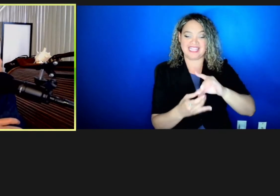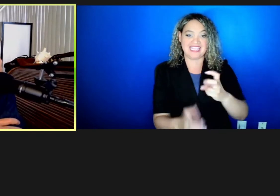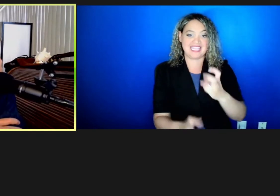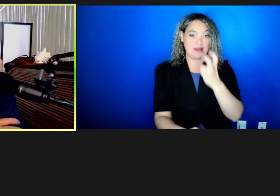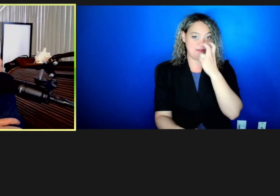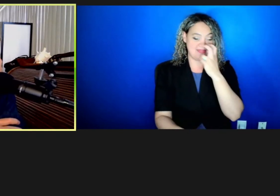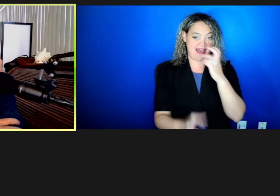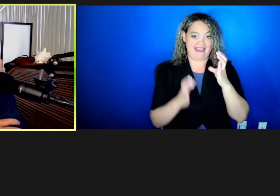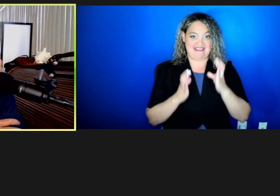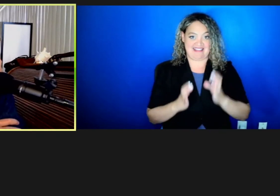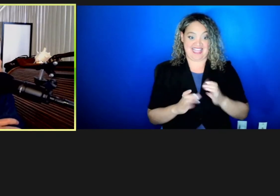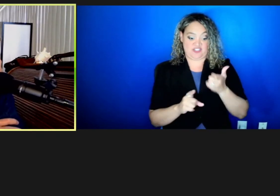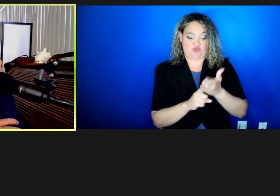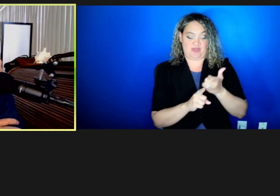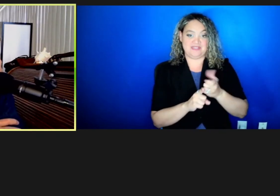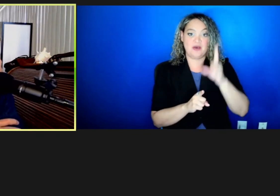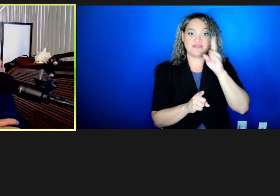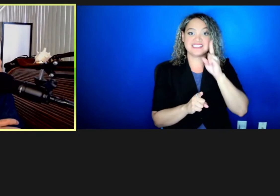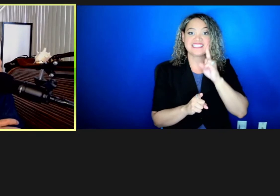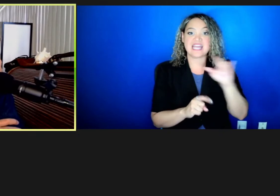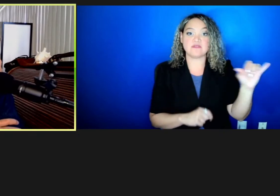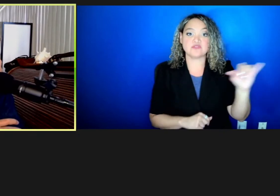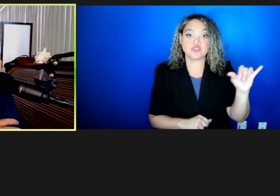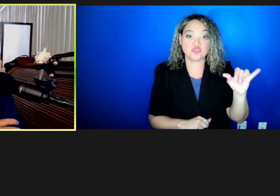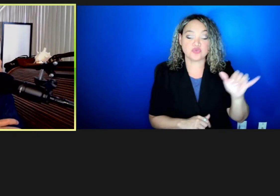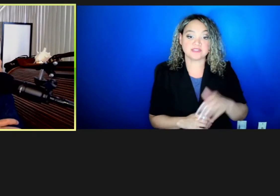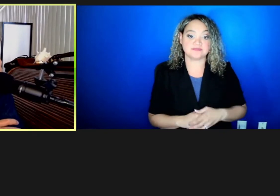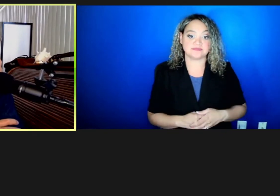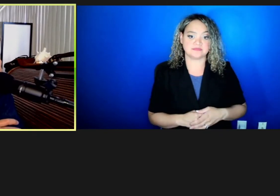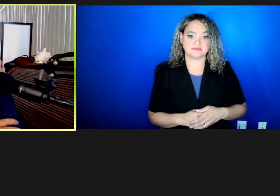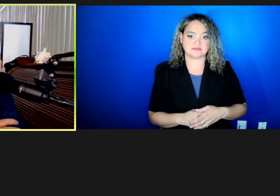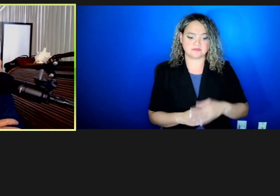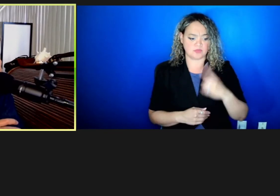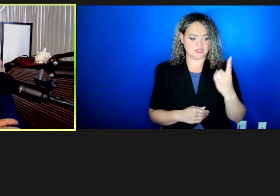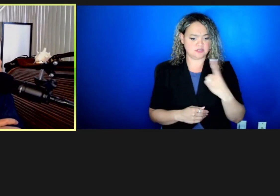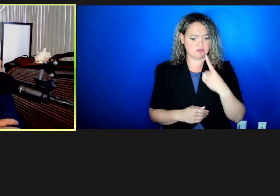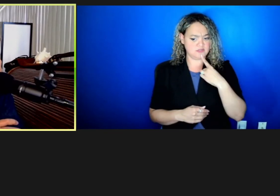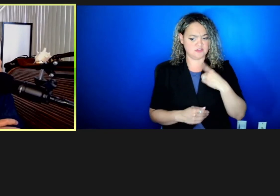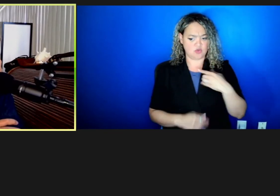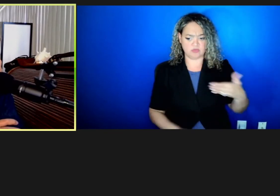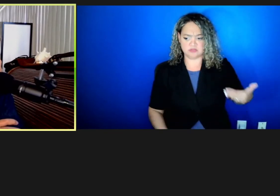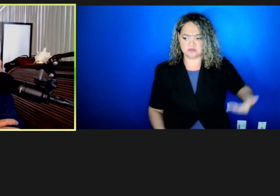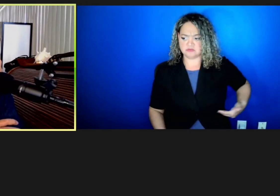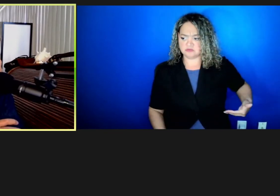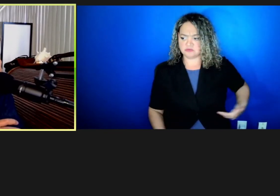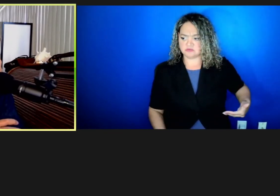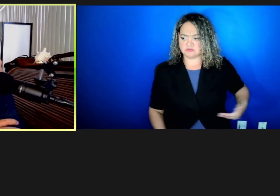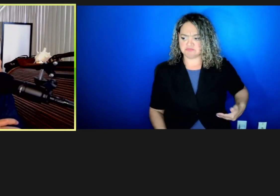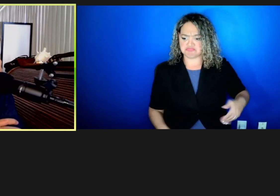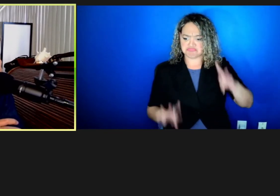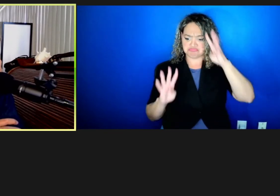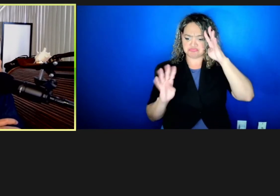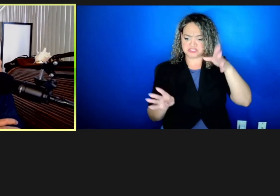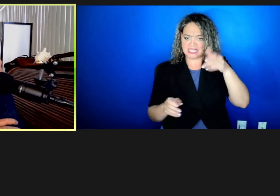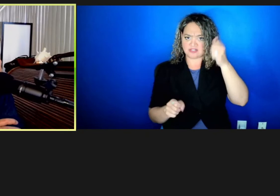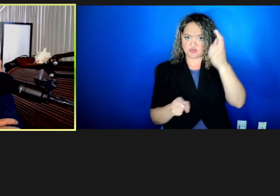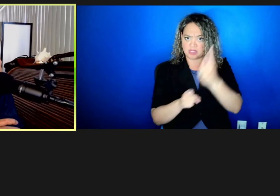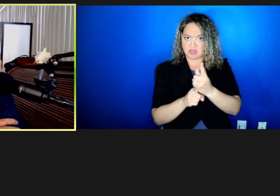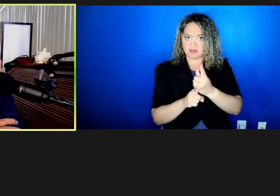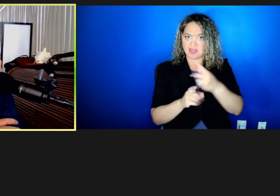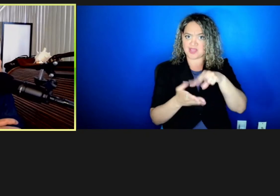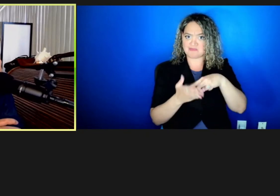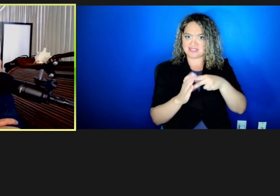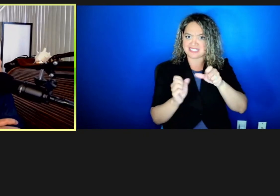also deaf. Something had told me to fabricate the story about being her brother in order to be granted a